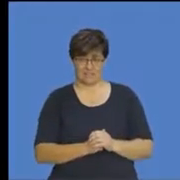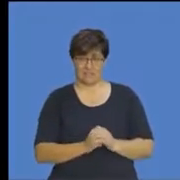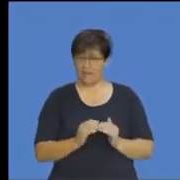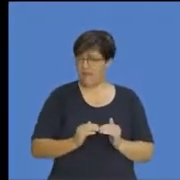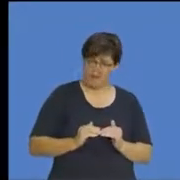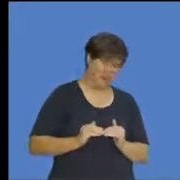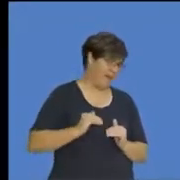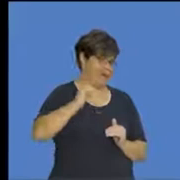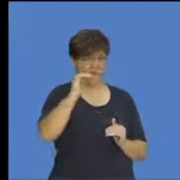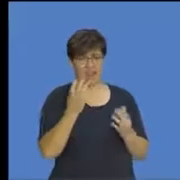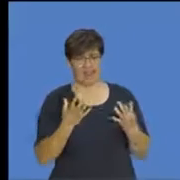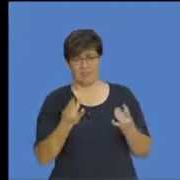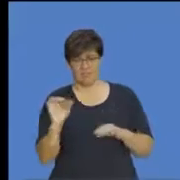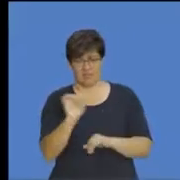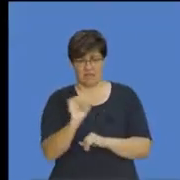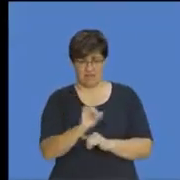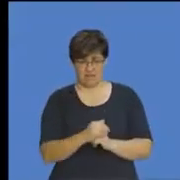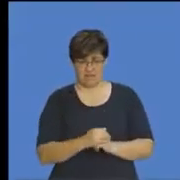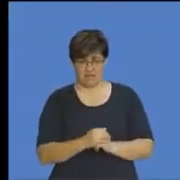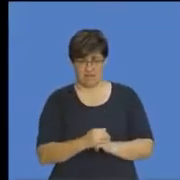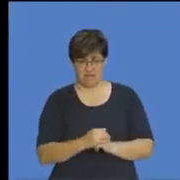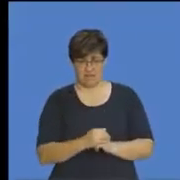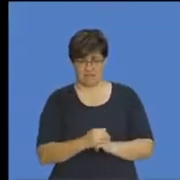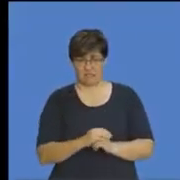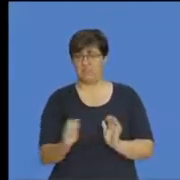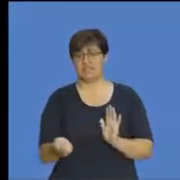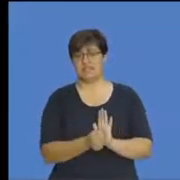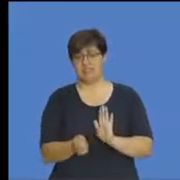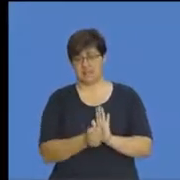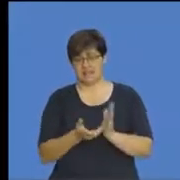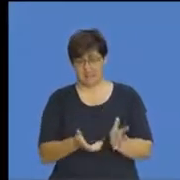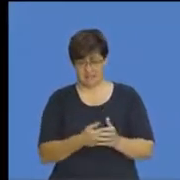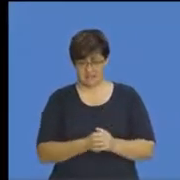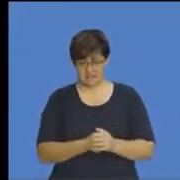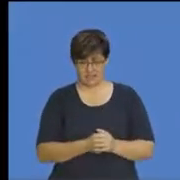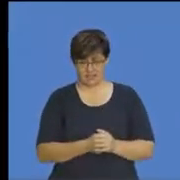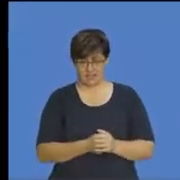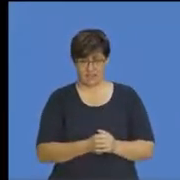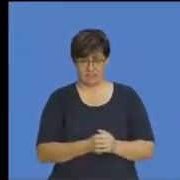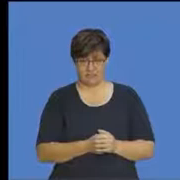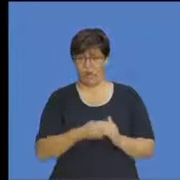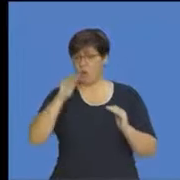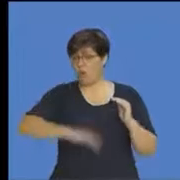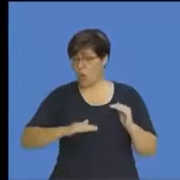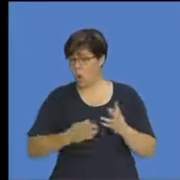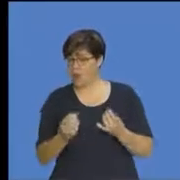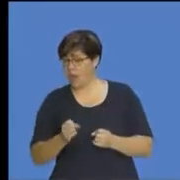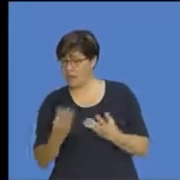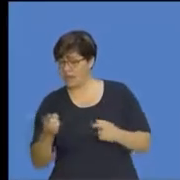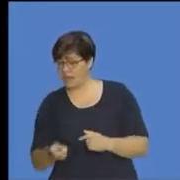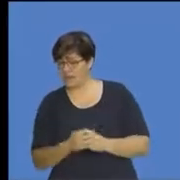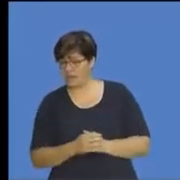8. That's the highest numbers of cars he sold. And what